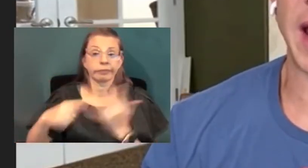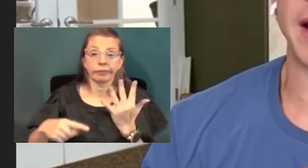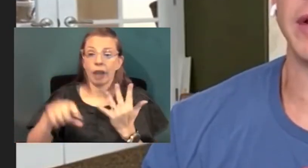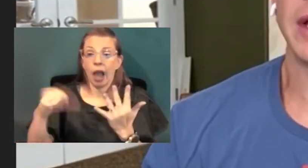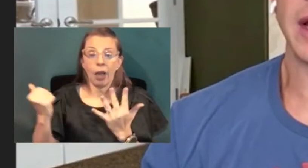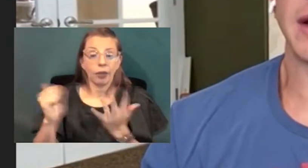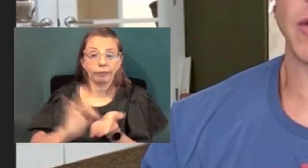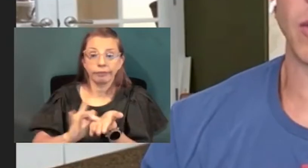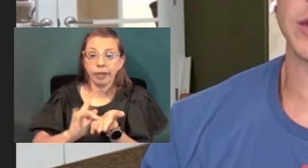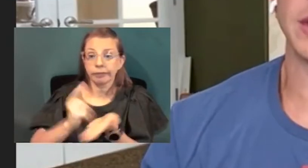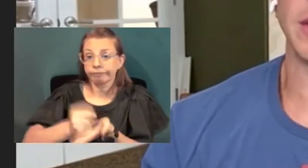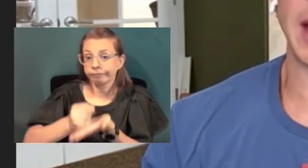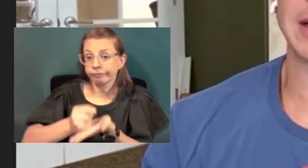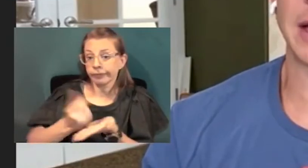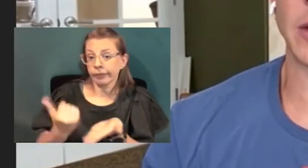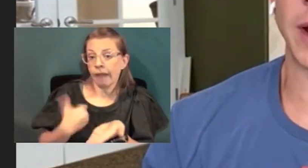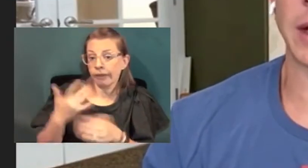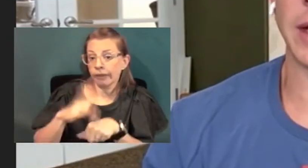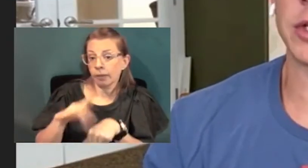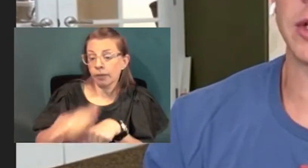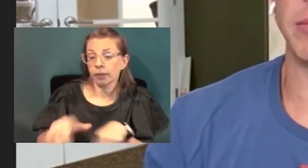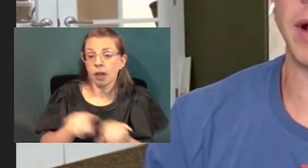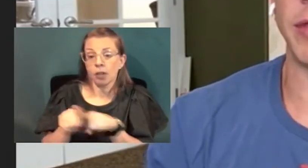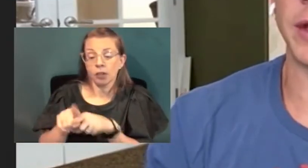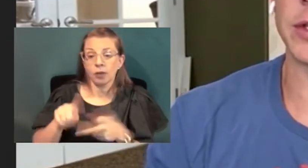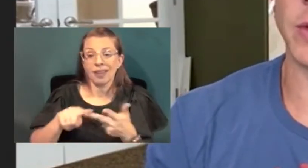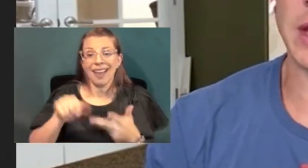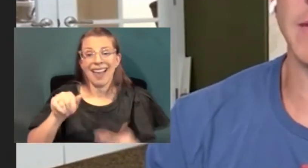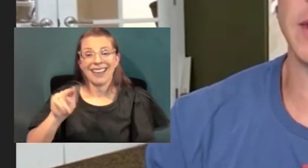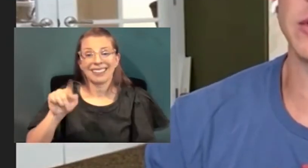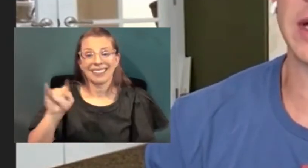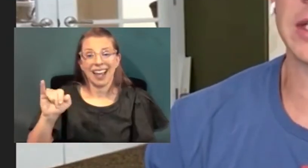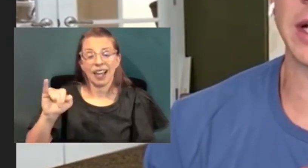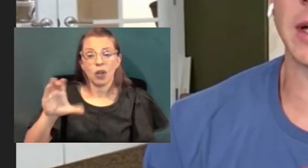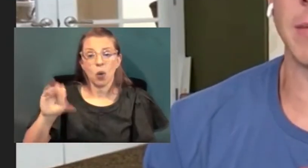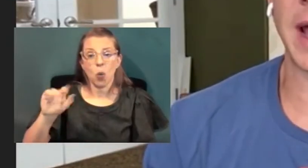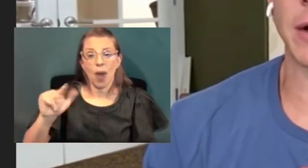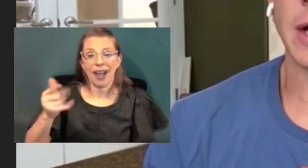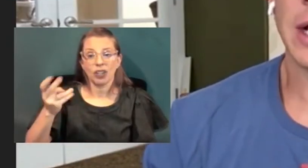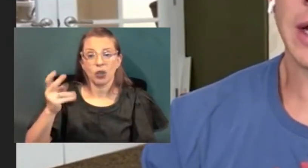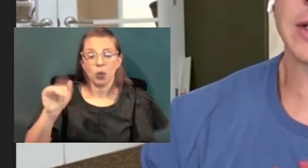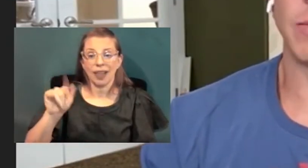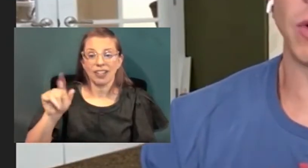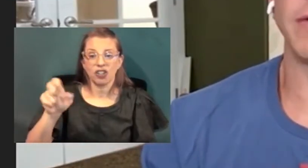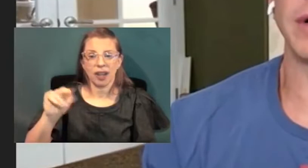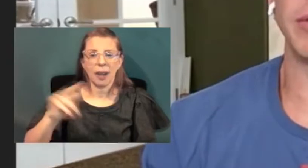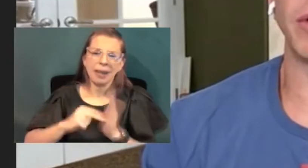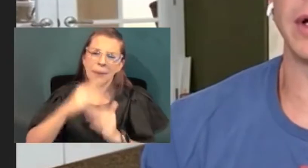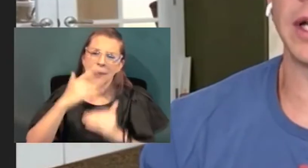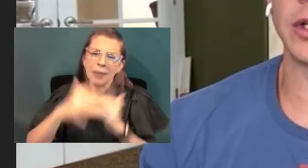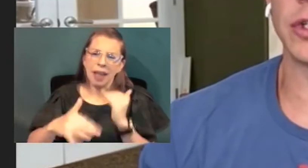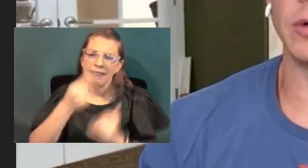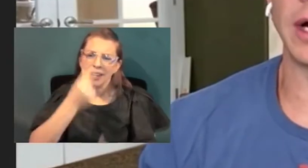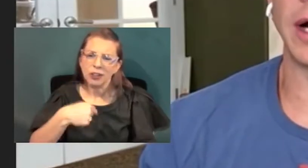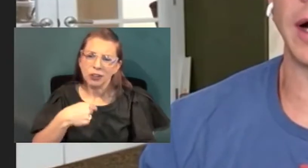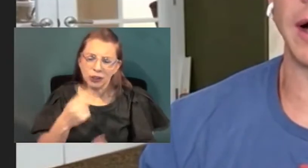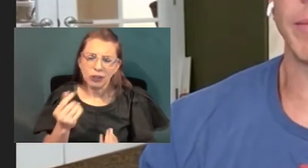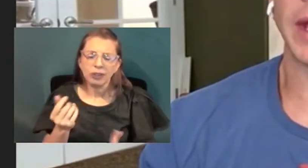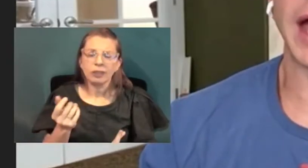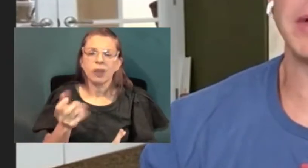that we have. And of course, the anticoagulation, the blood thinner. So individually, it's not going to matter. It's more of an important